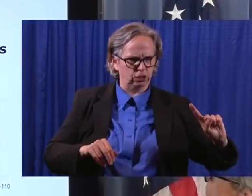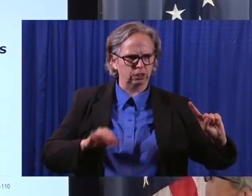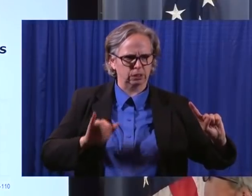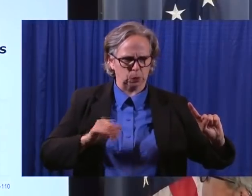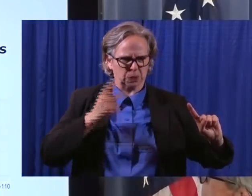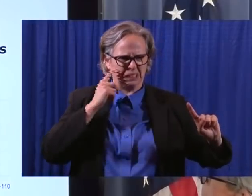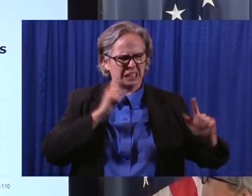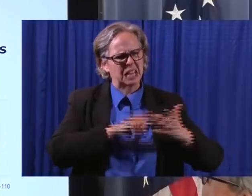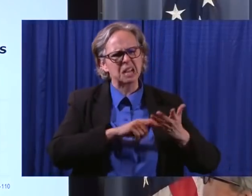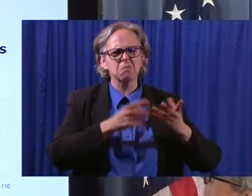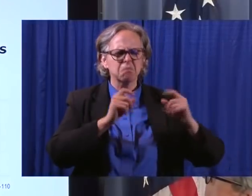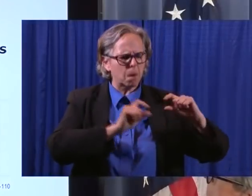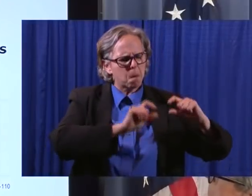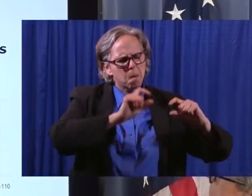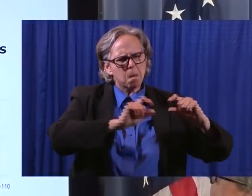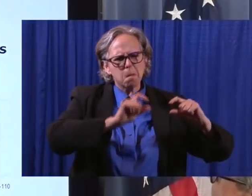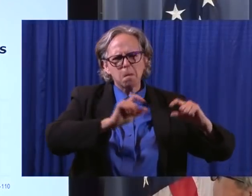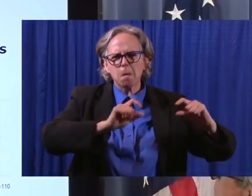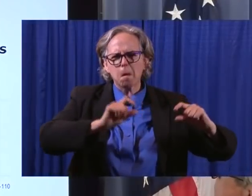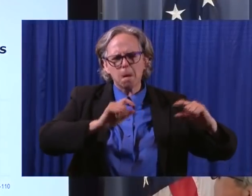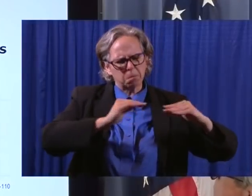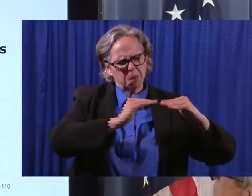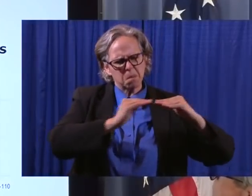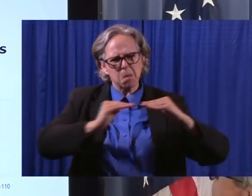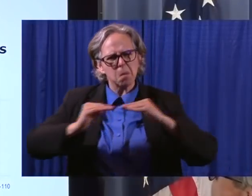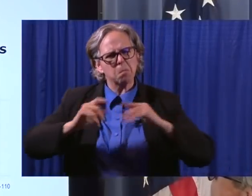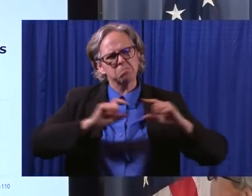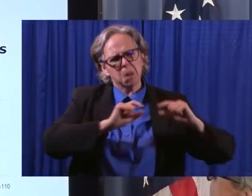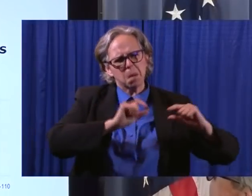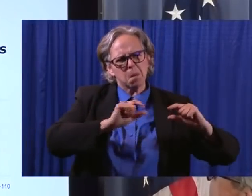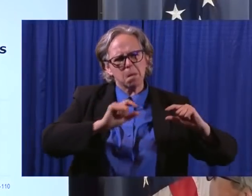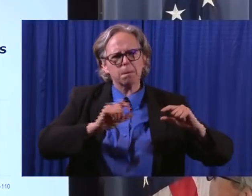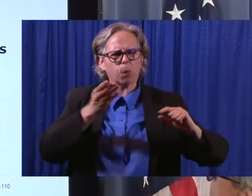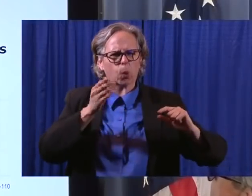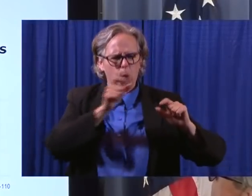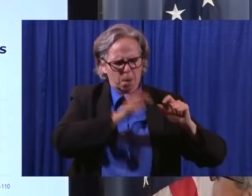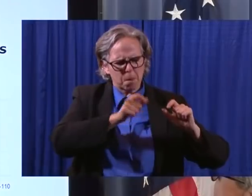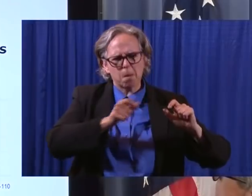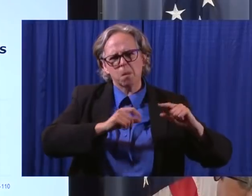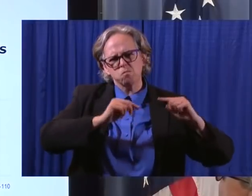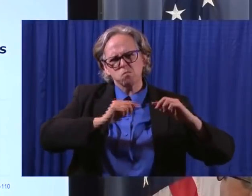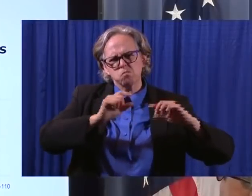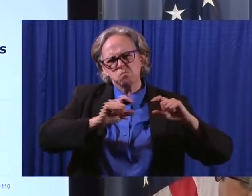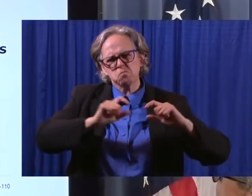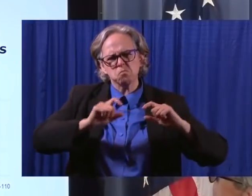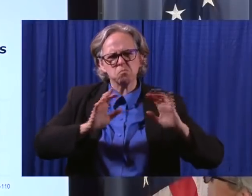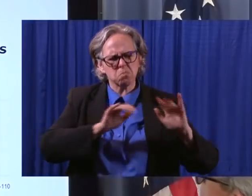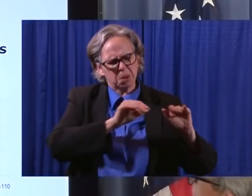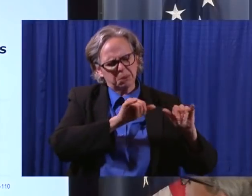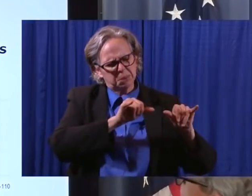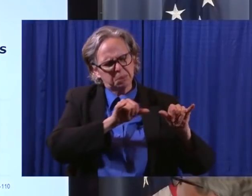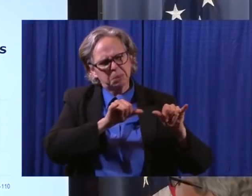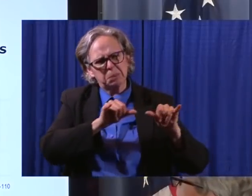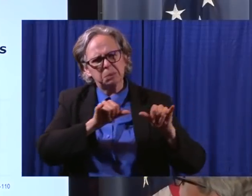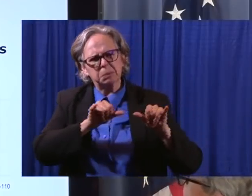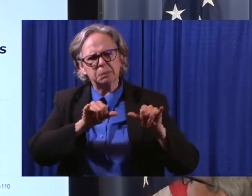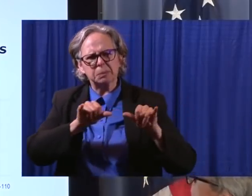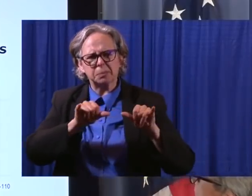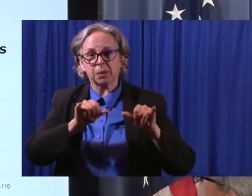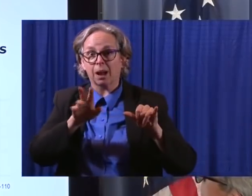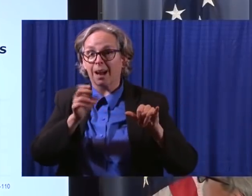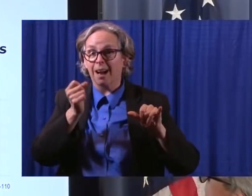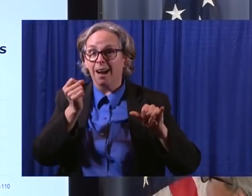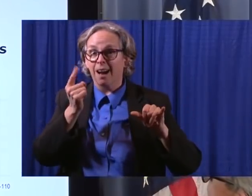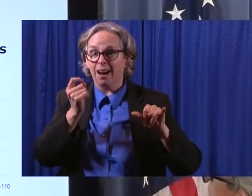is actually pretty even across all the different age groups. There really wasn't a particular age group that has stood out. But